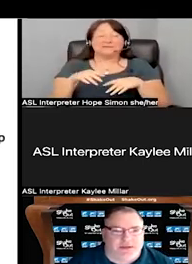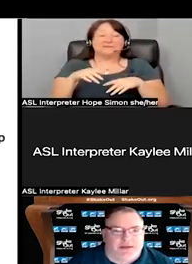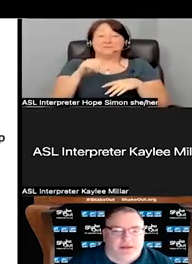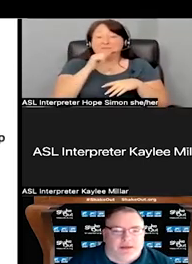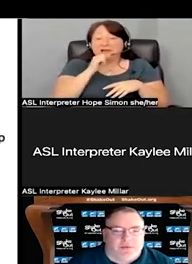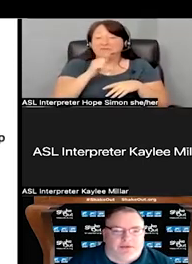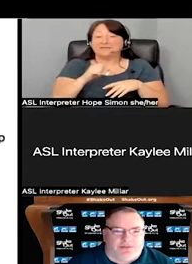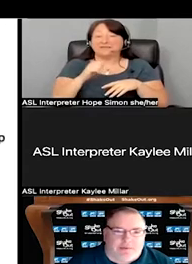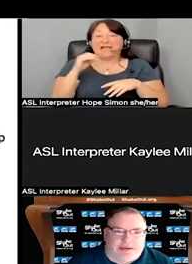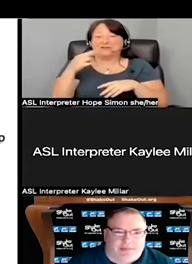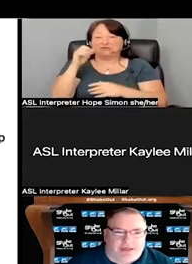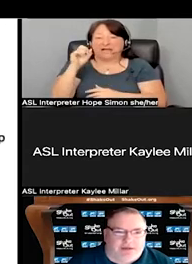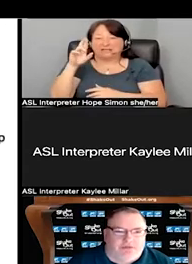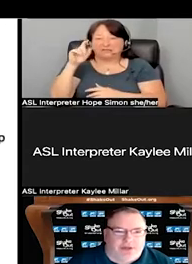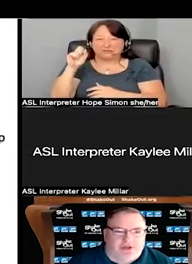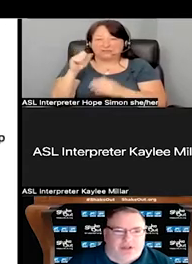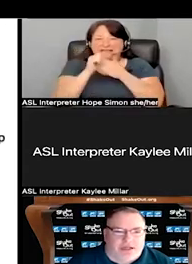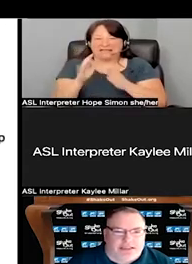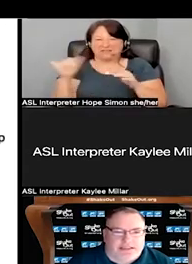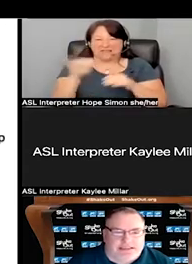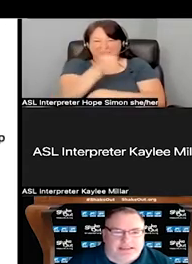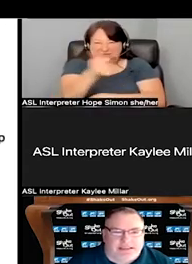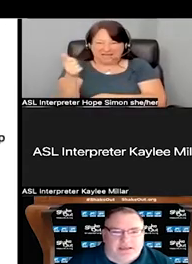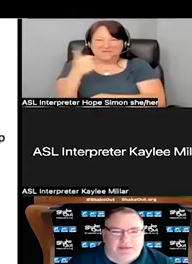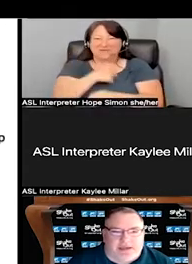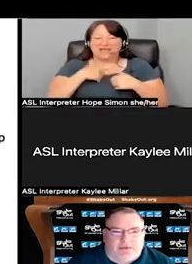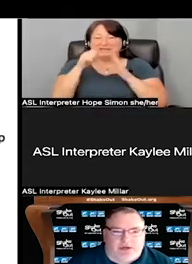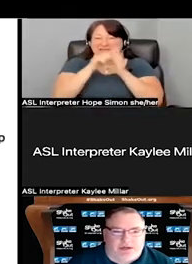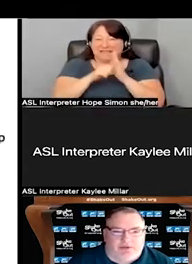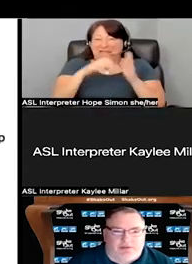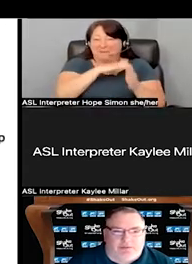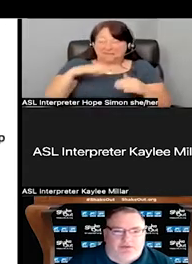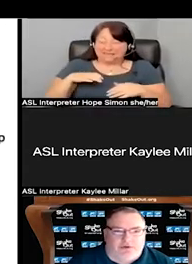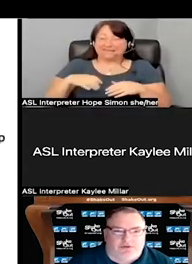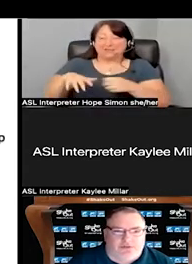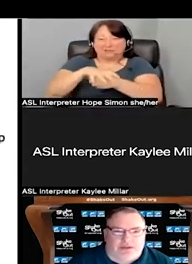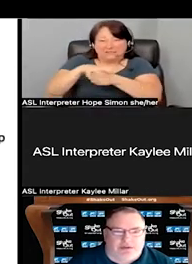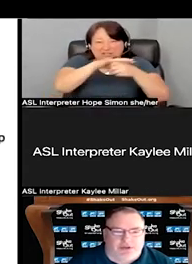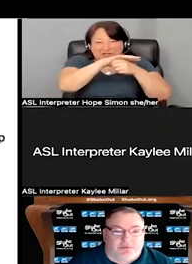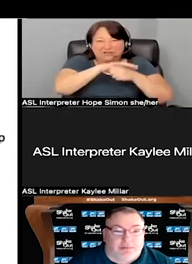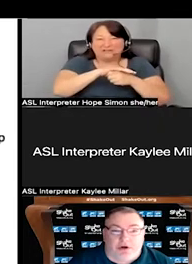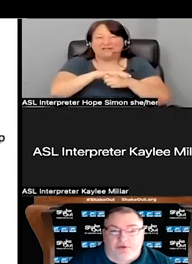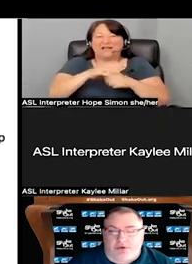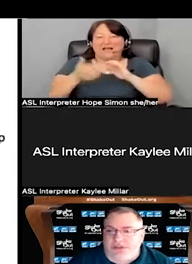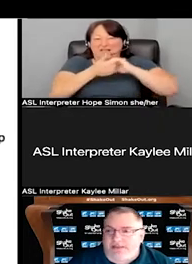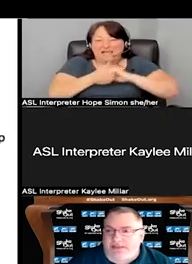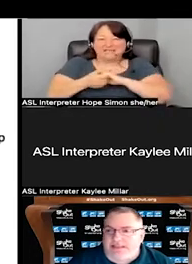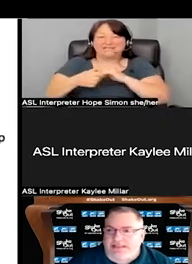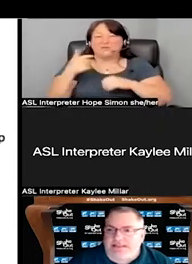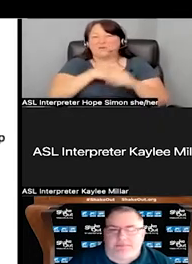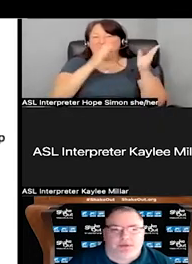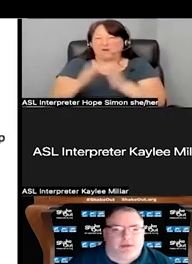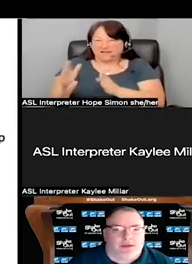yourselves. We have statewide committees, regional alliances that organize resources, activities, webinars, workshops